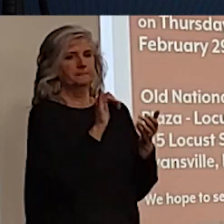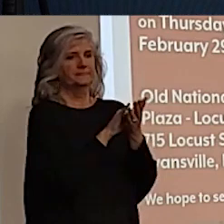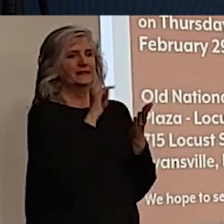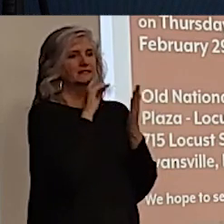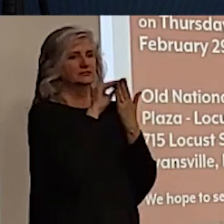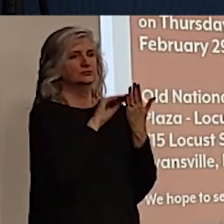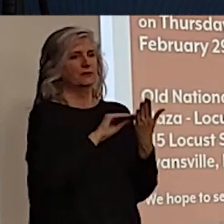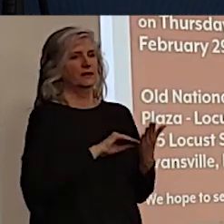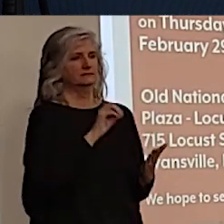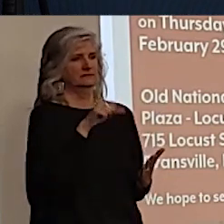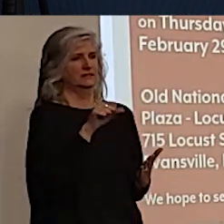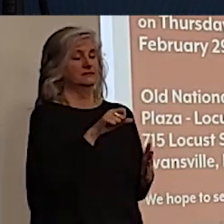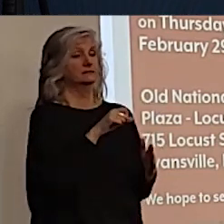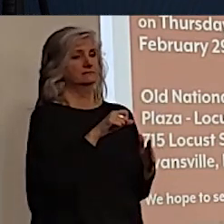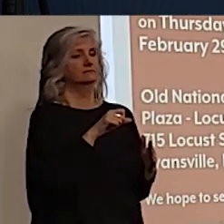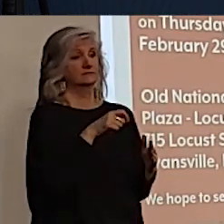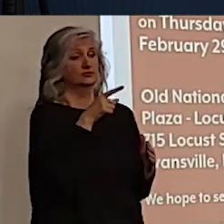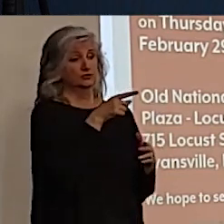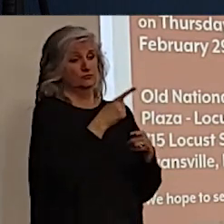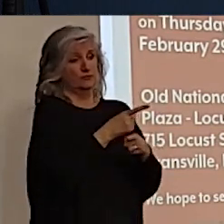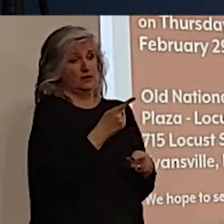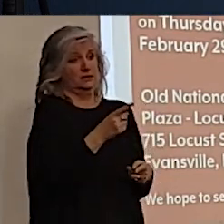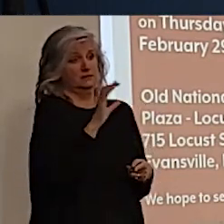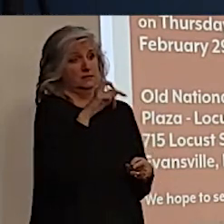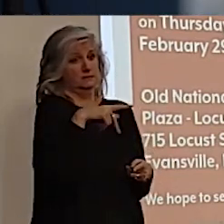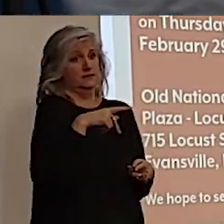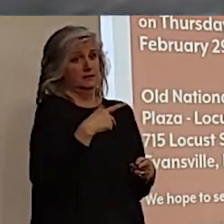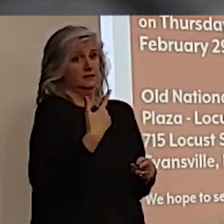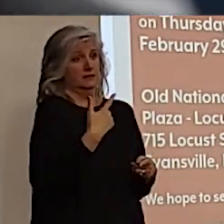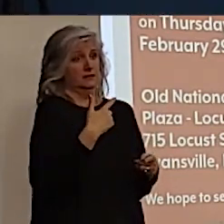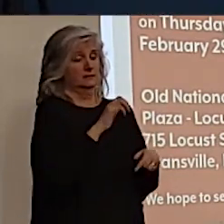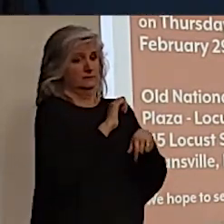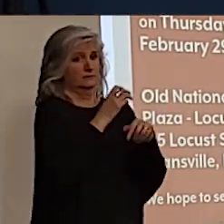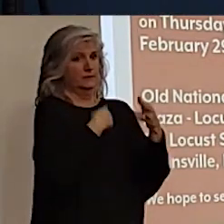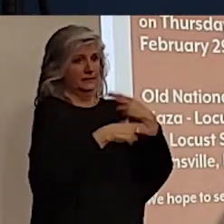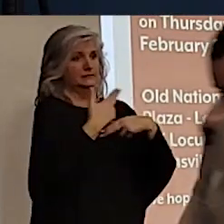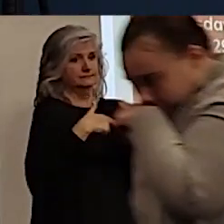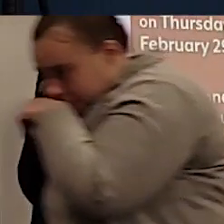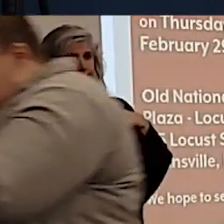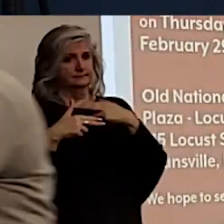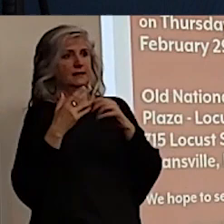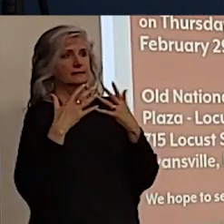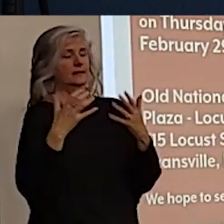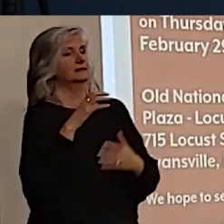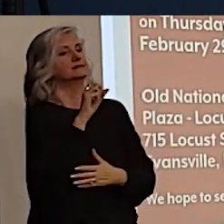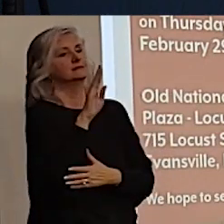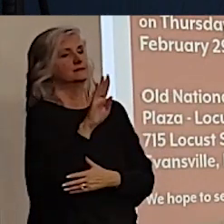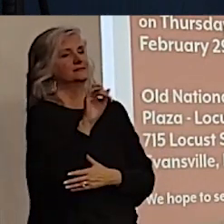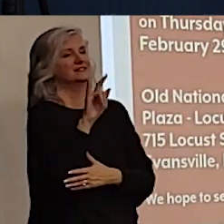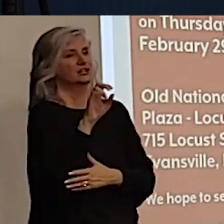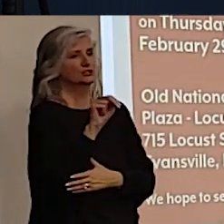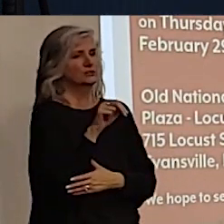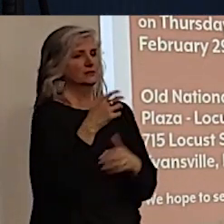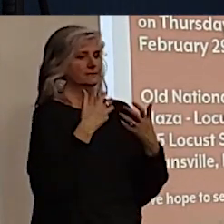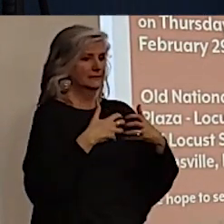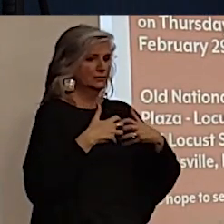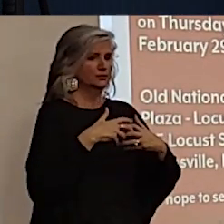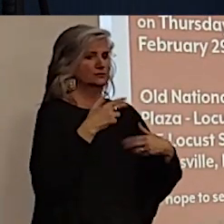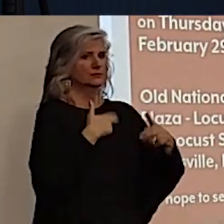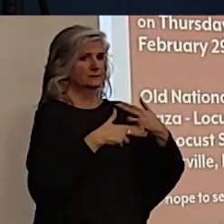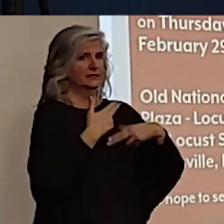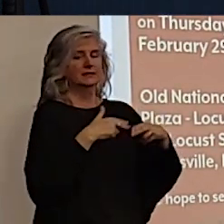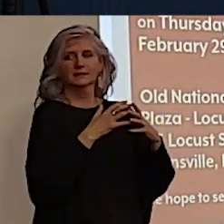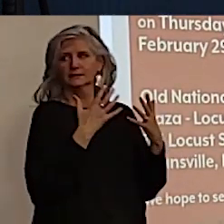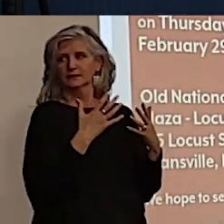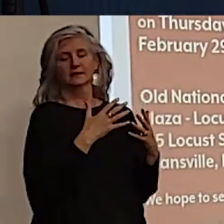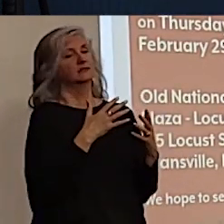tracked. But you're right. CenterPoint was replacing a lot of substations. CenterPoint was replacing all the meters. CenterPoint was replacing a lot of